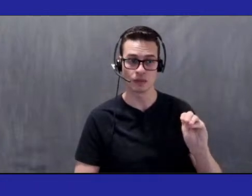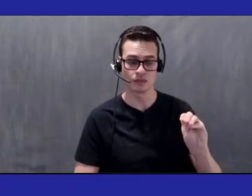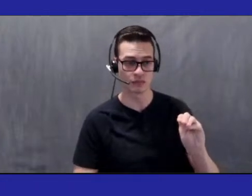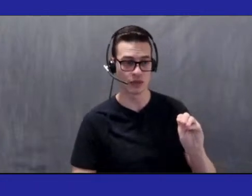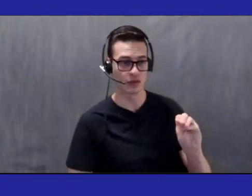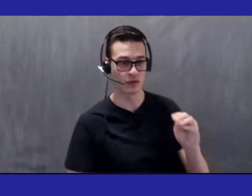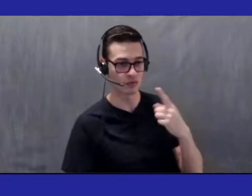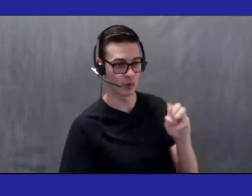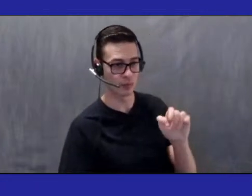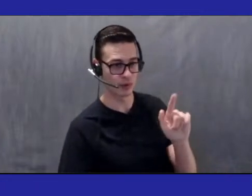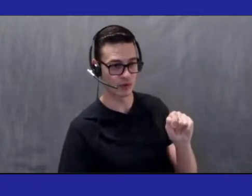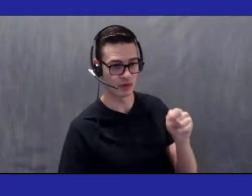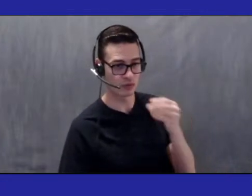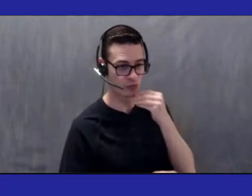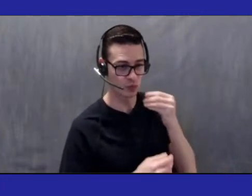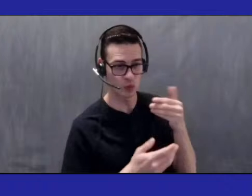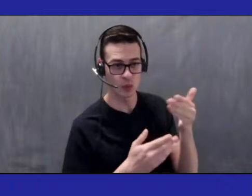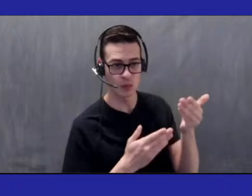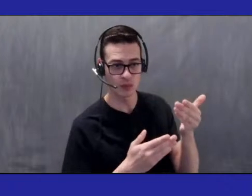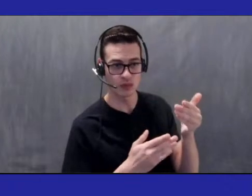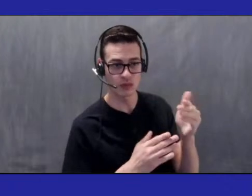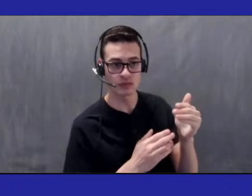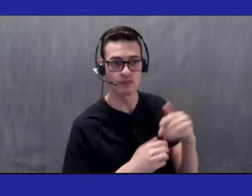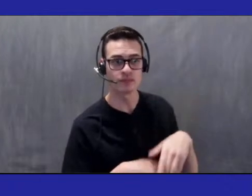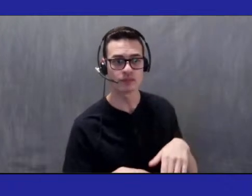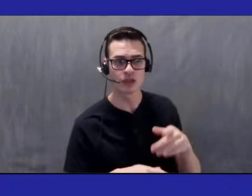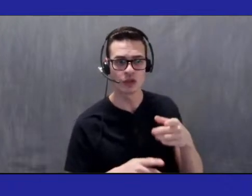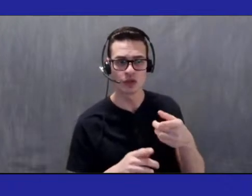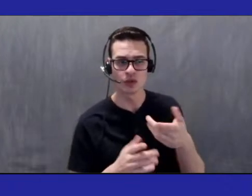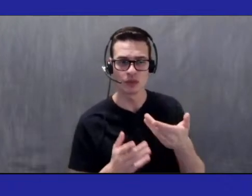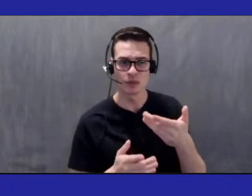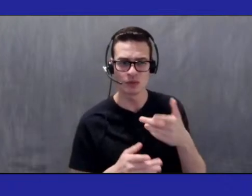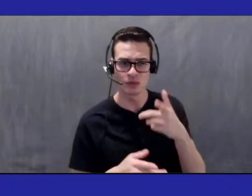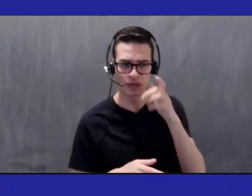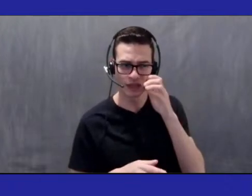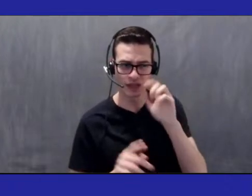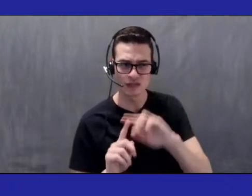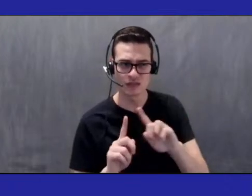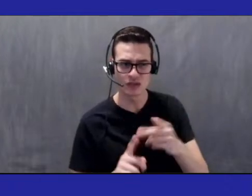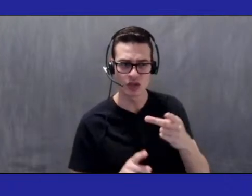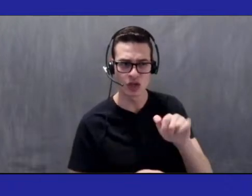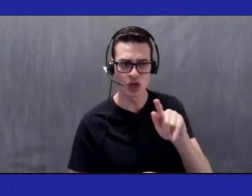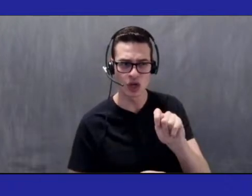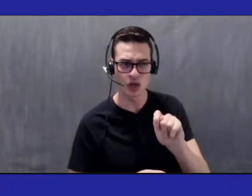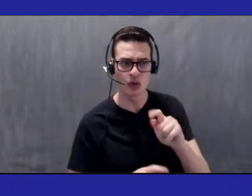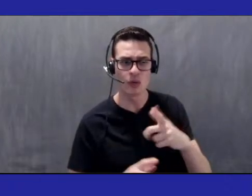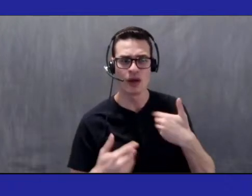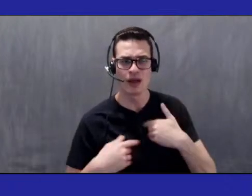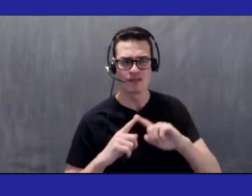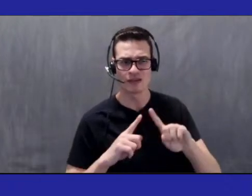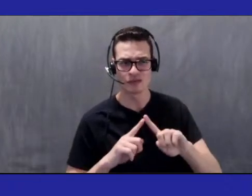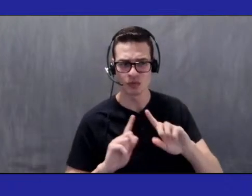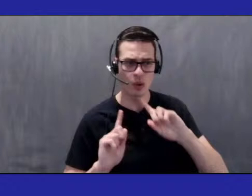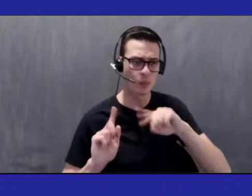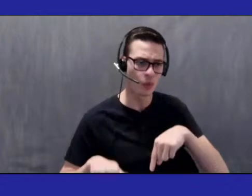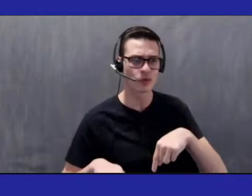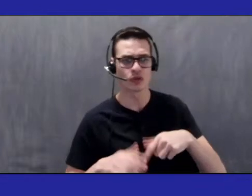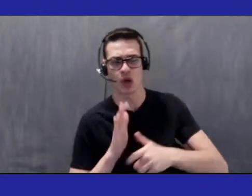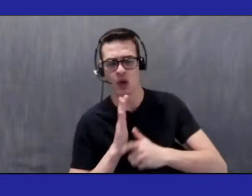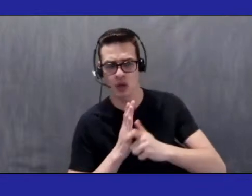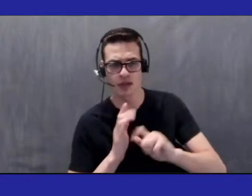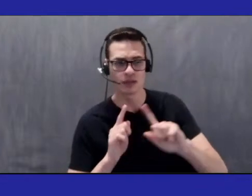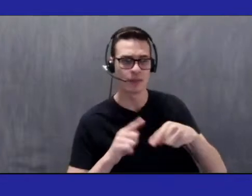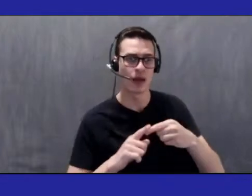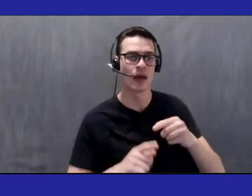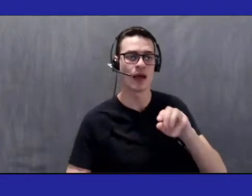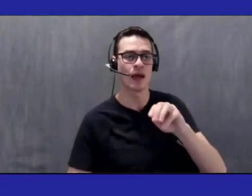asylum response in our program. You might hear different reports out there from or news articles about